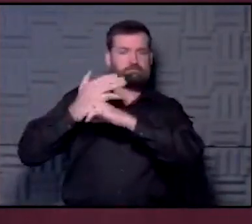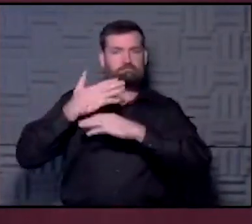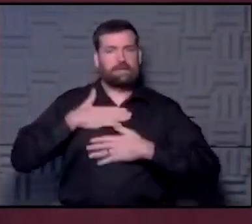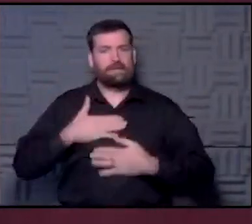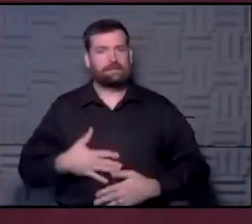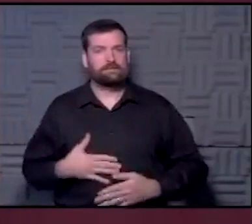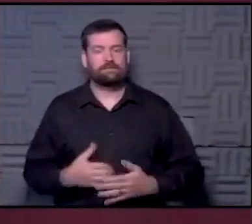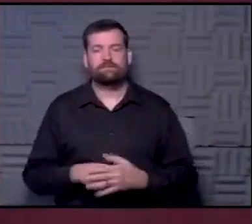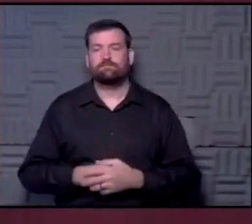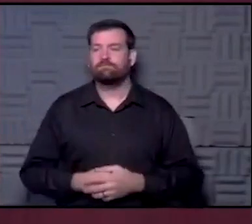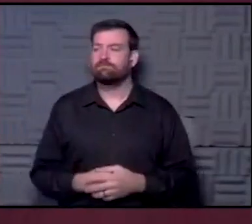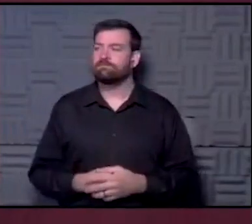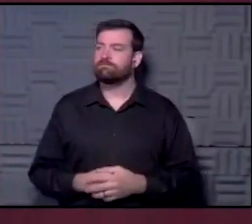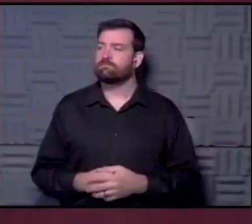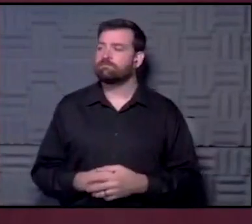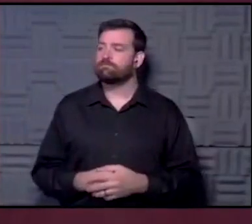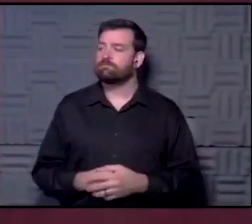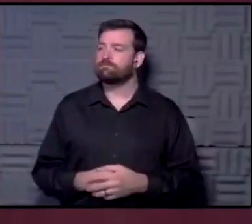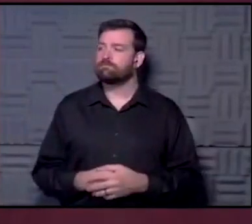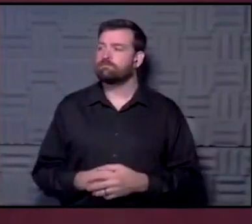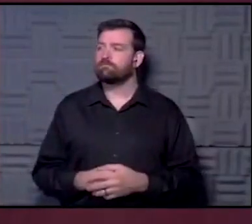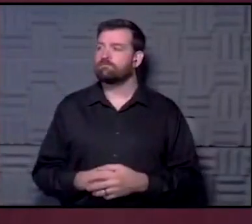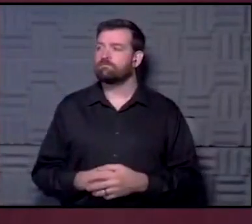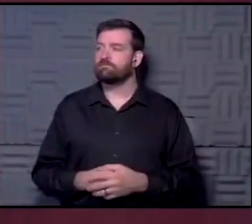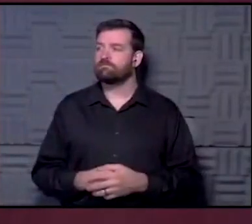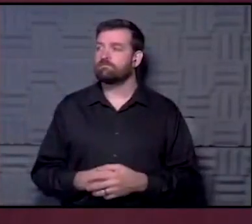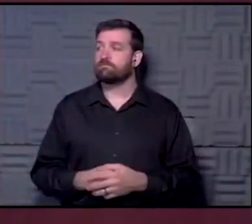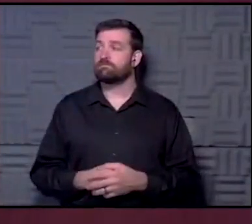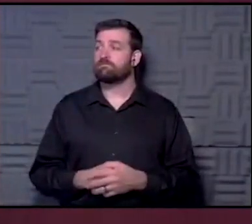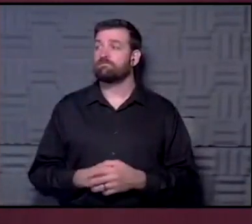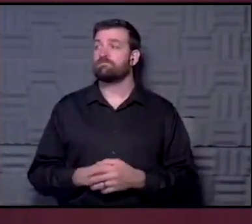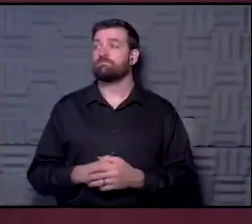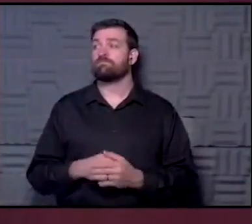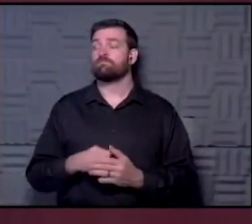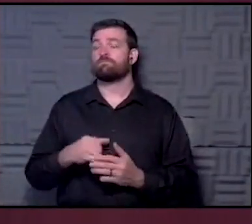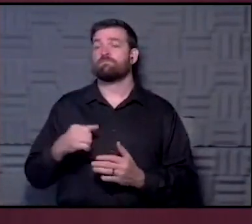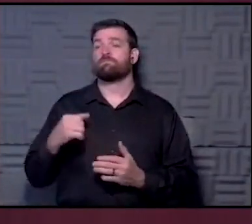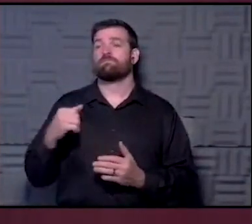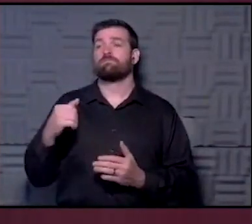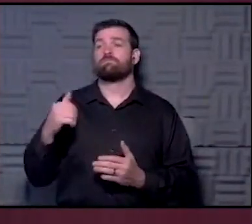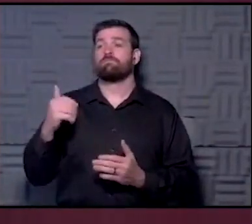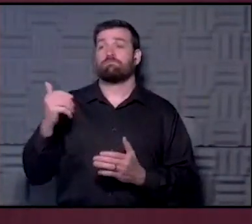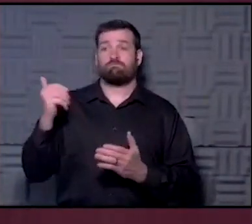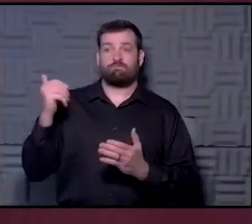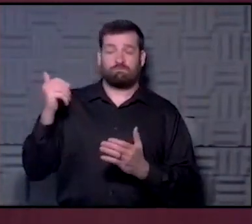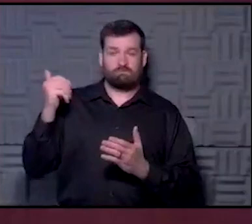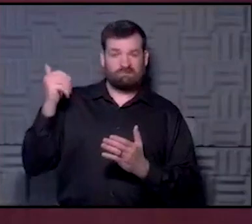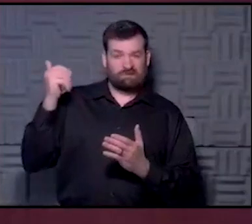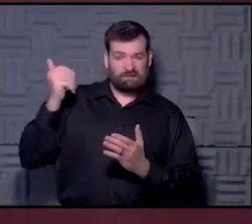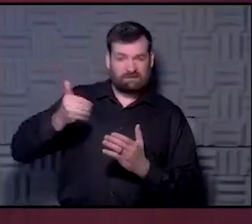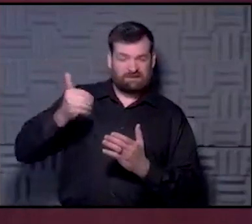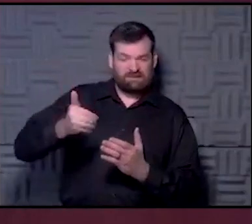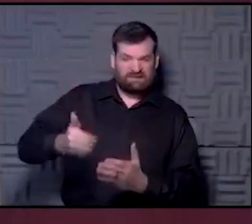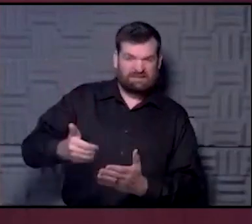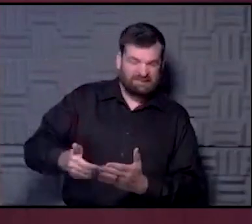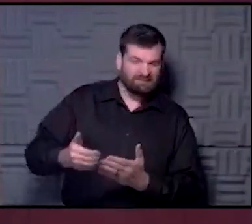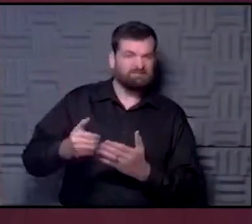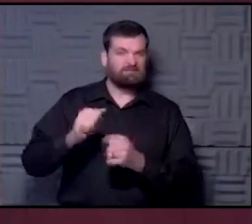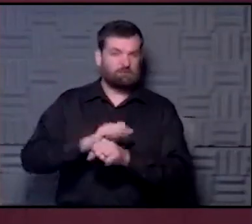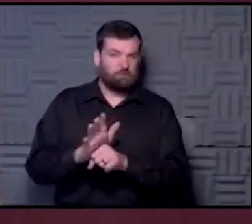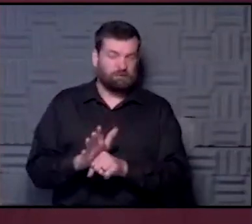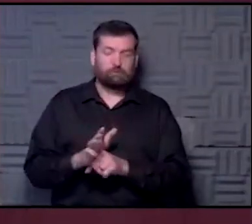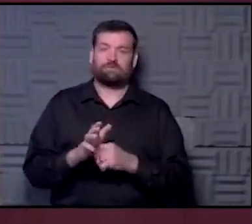I think, as you're closer to having COVID, you may not feel so great. So I think the